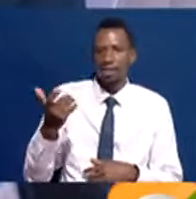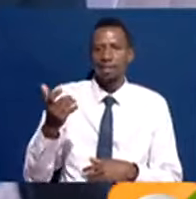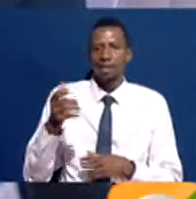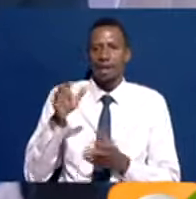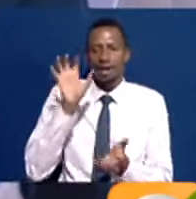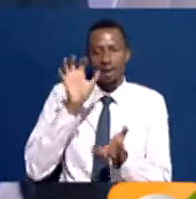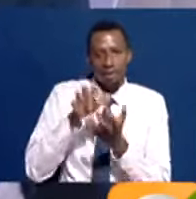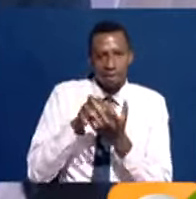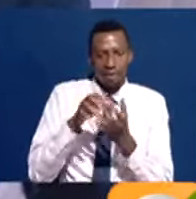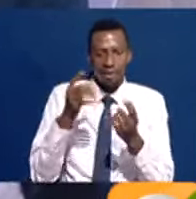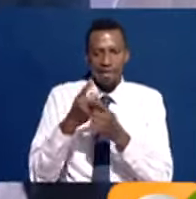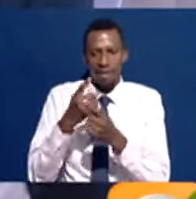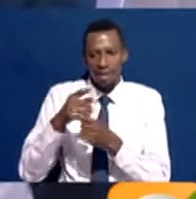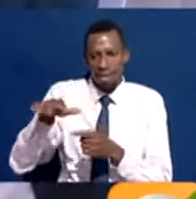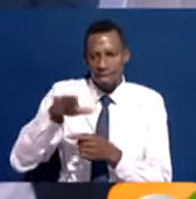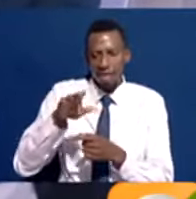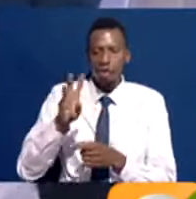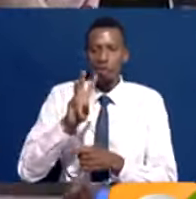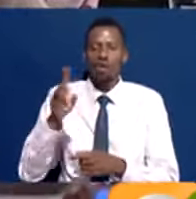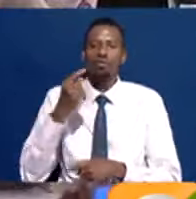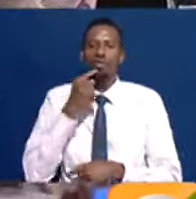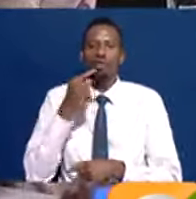Pokot.